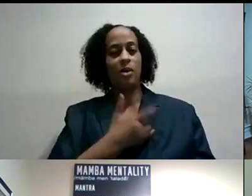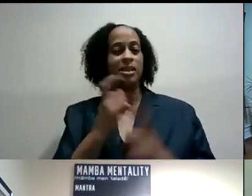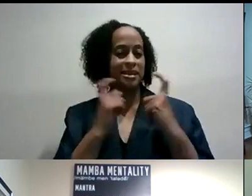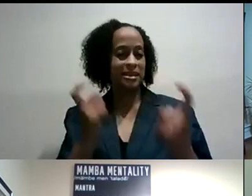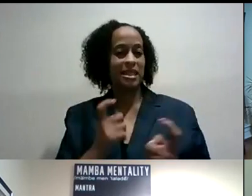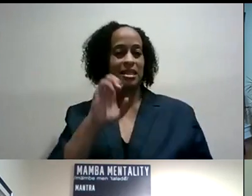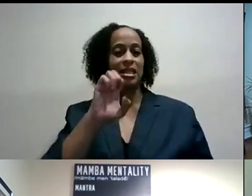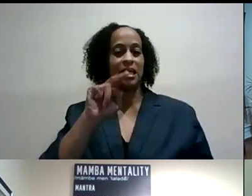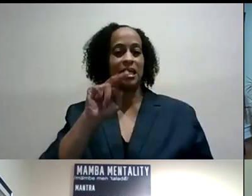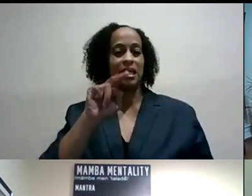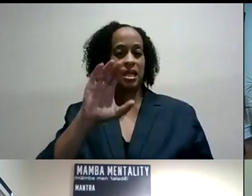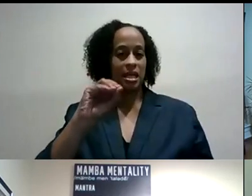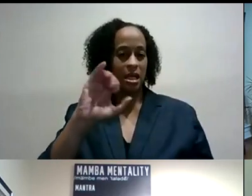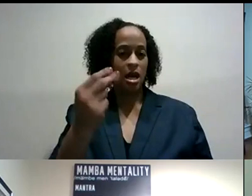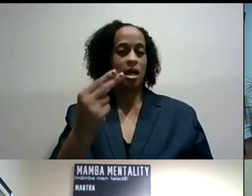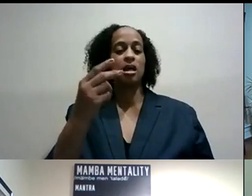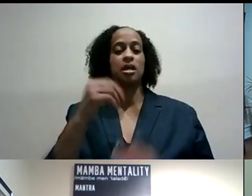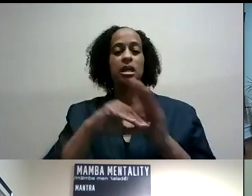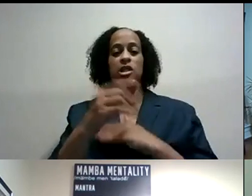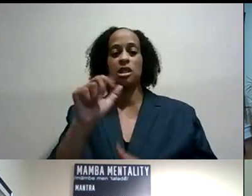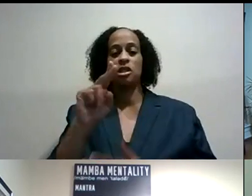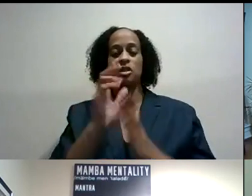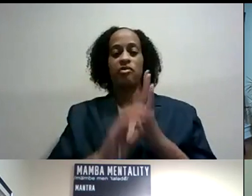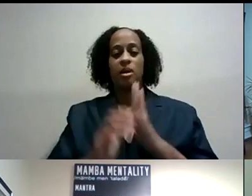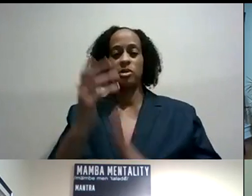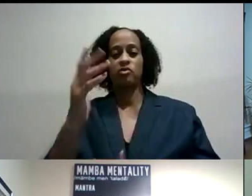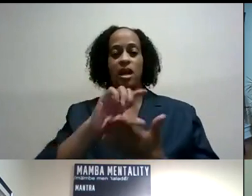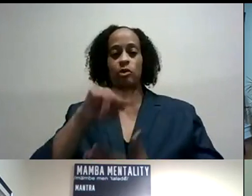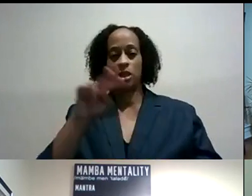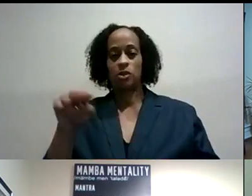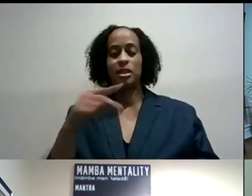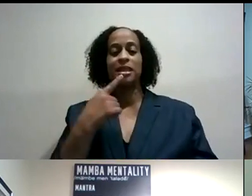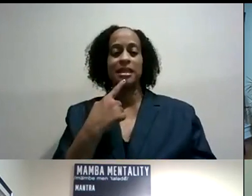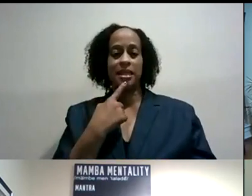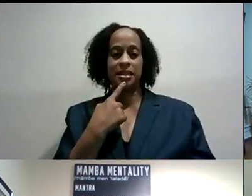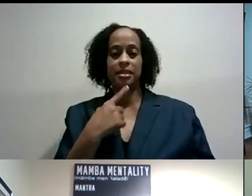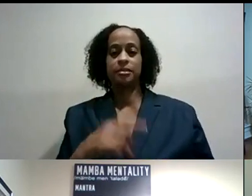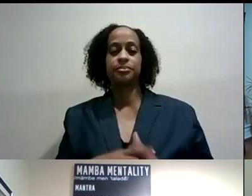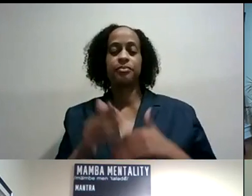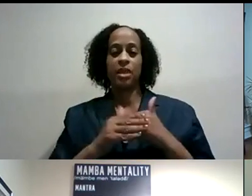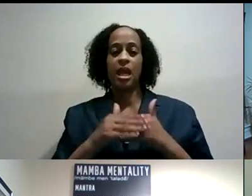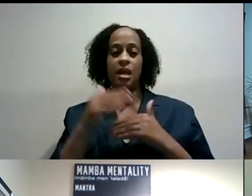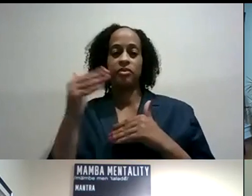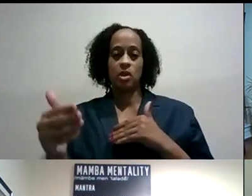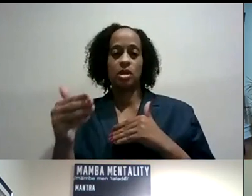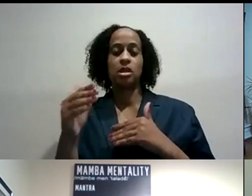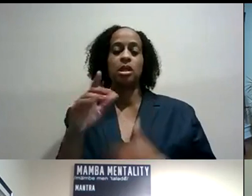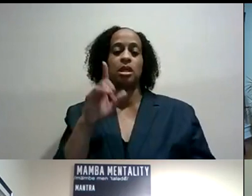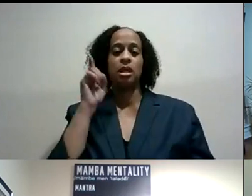Enoch in Genesis 5, 22 and 24 says that after he